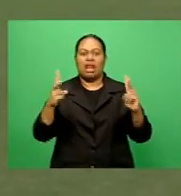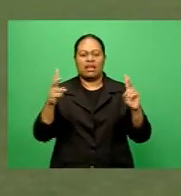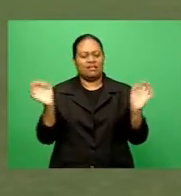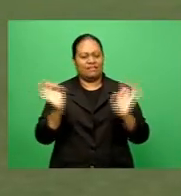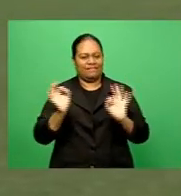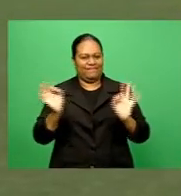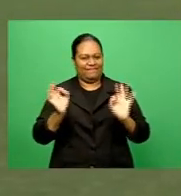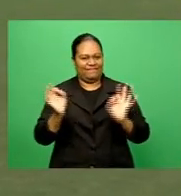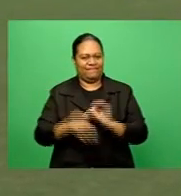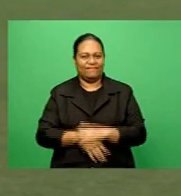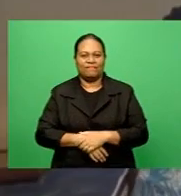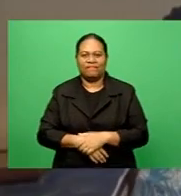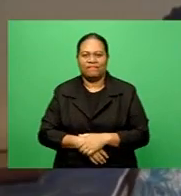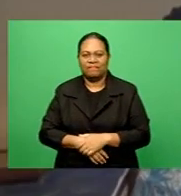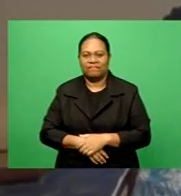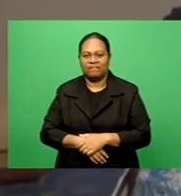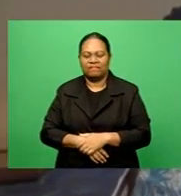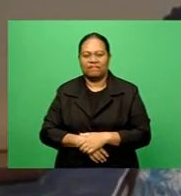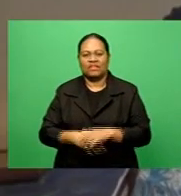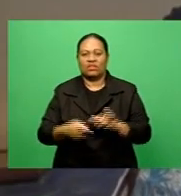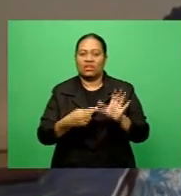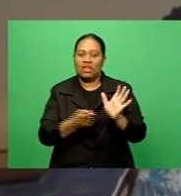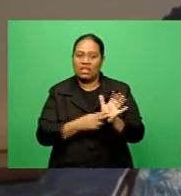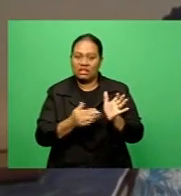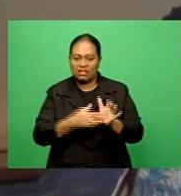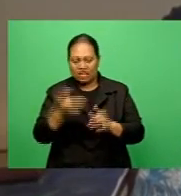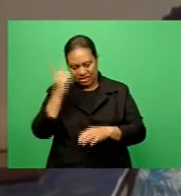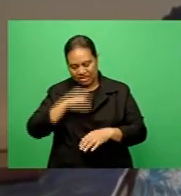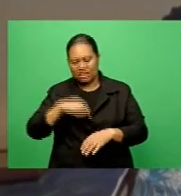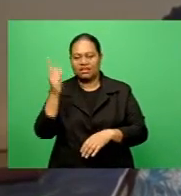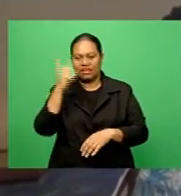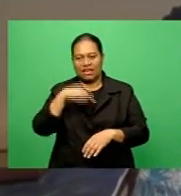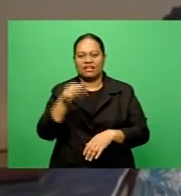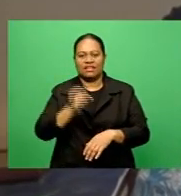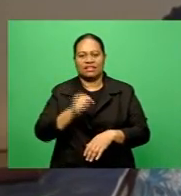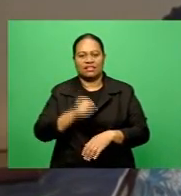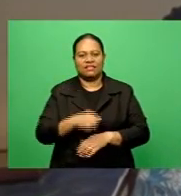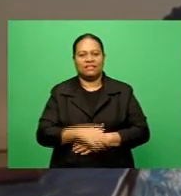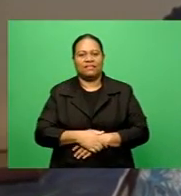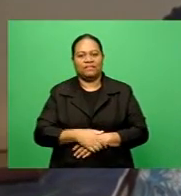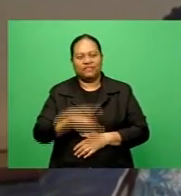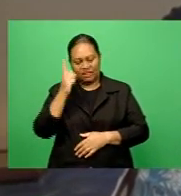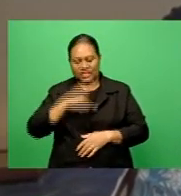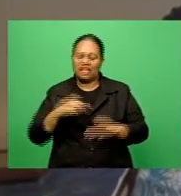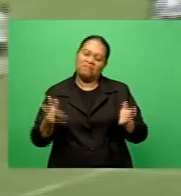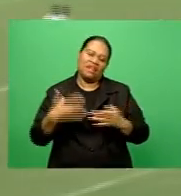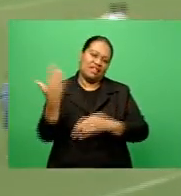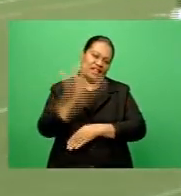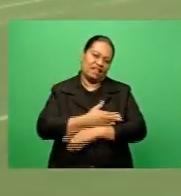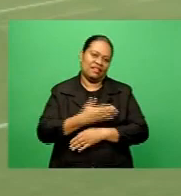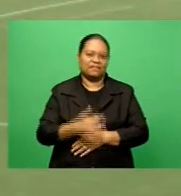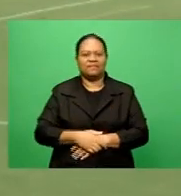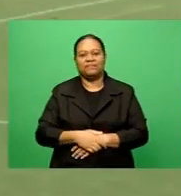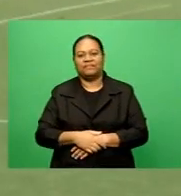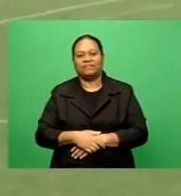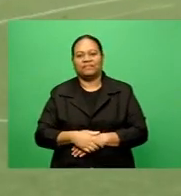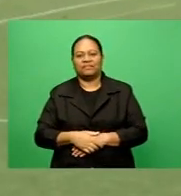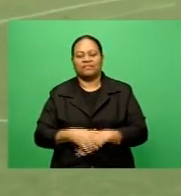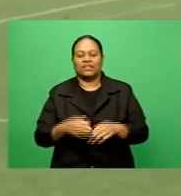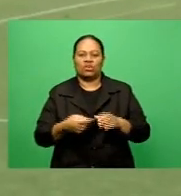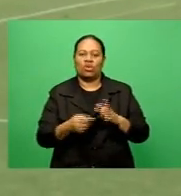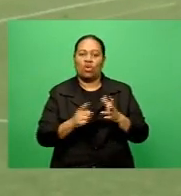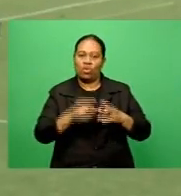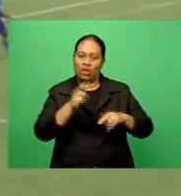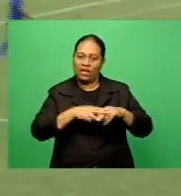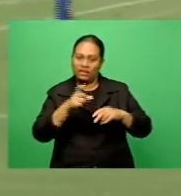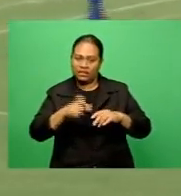day matches. Whereas ANZ Stadium we can play at night as well. The OFC